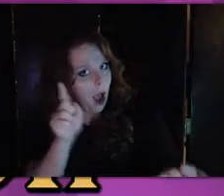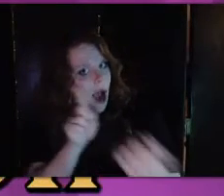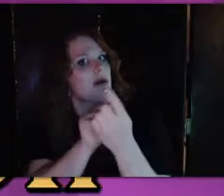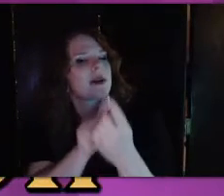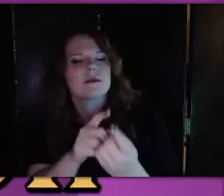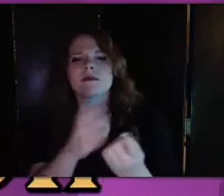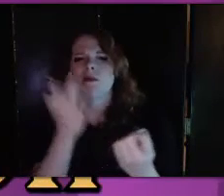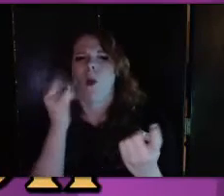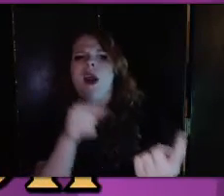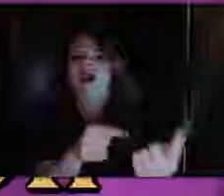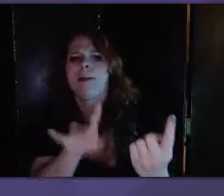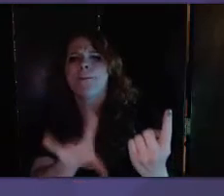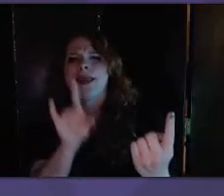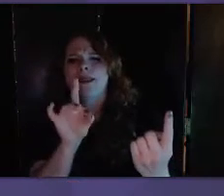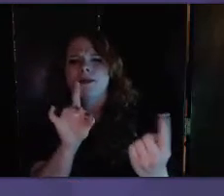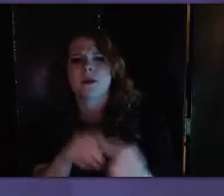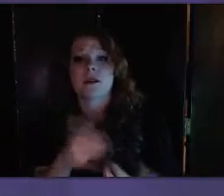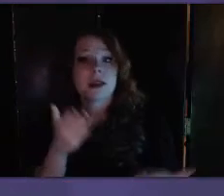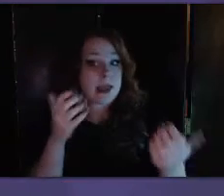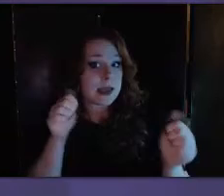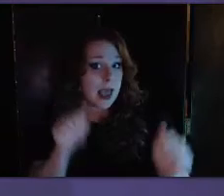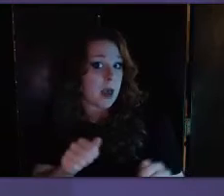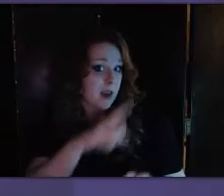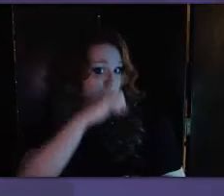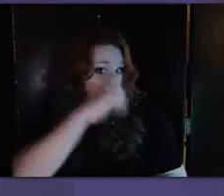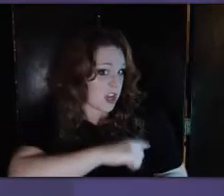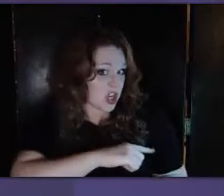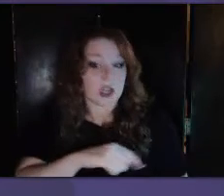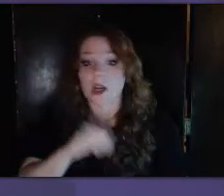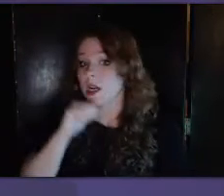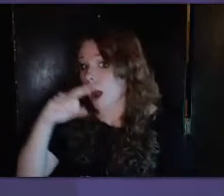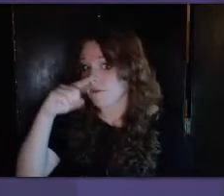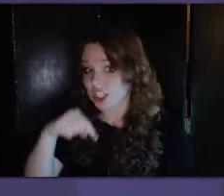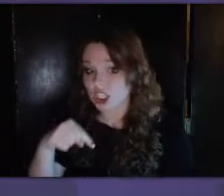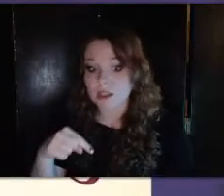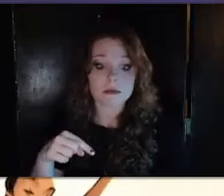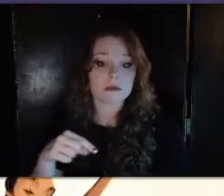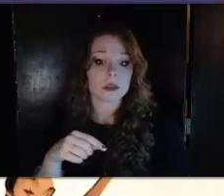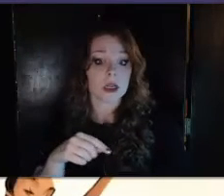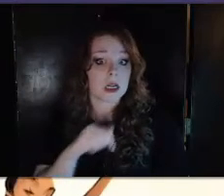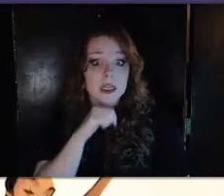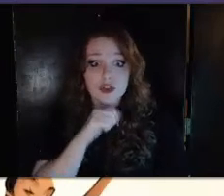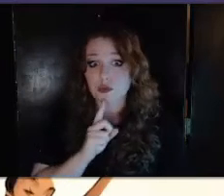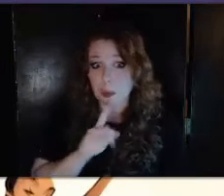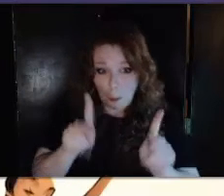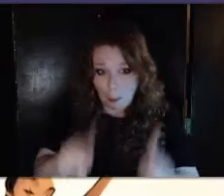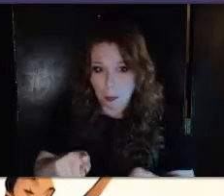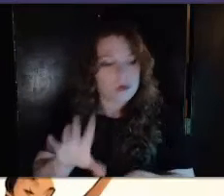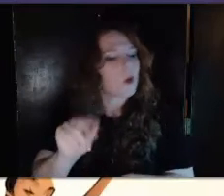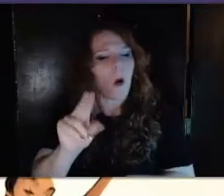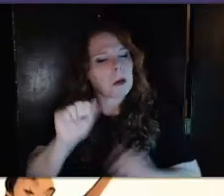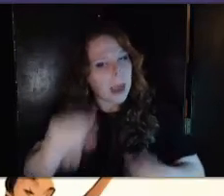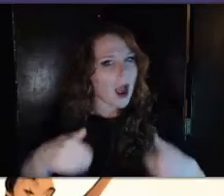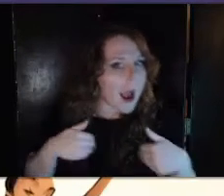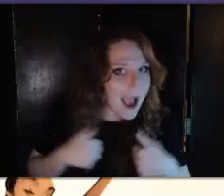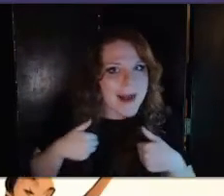you choose that character? The character can be from fiction or nonfiction. Doesn't even have to be a person. If you like an